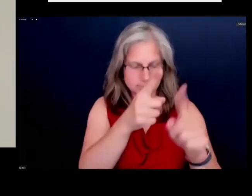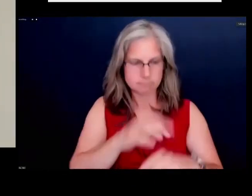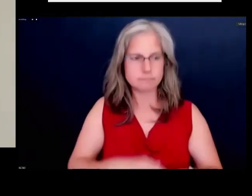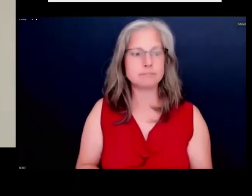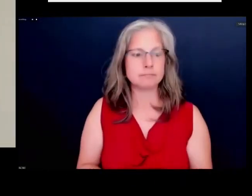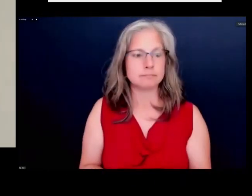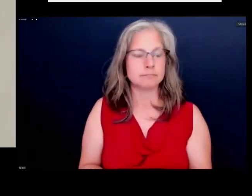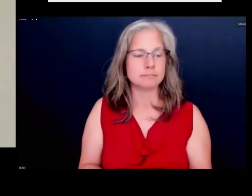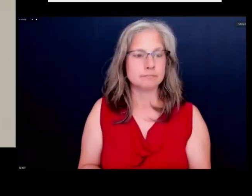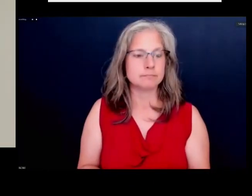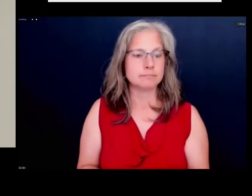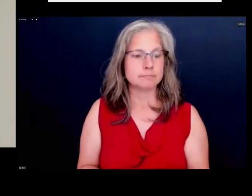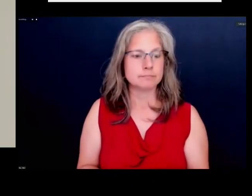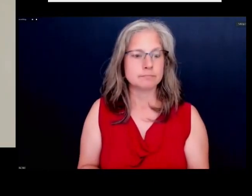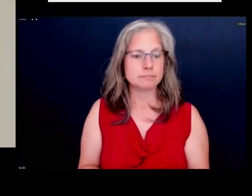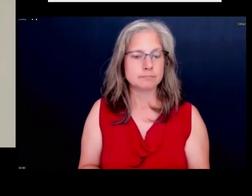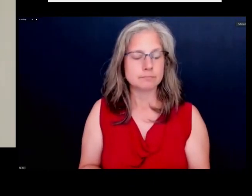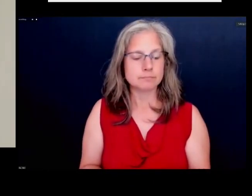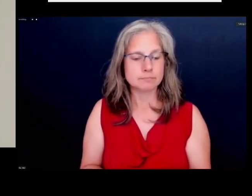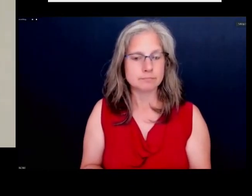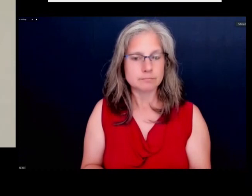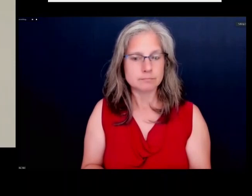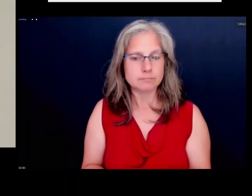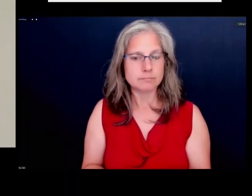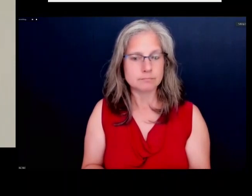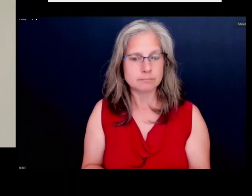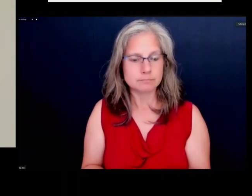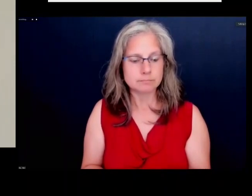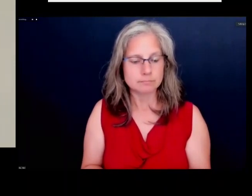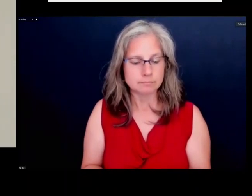well. We have had